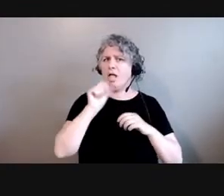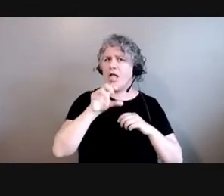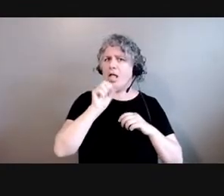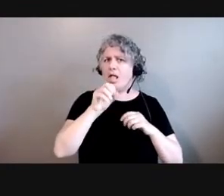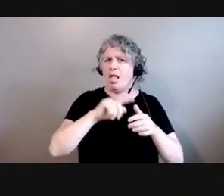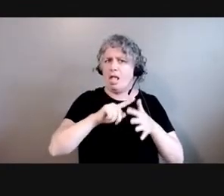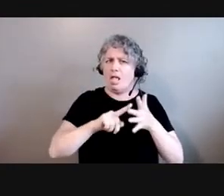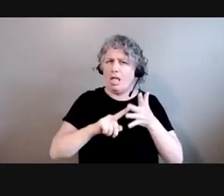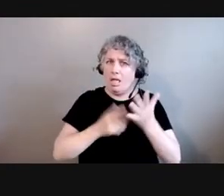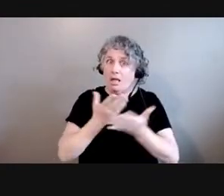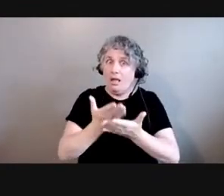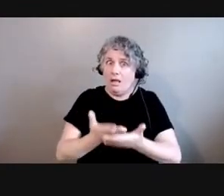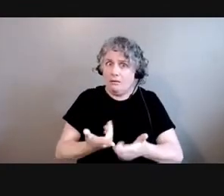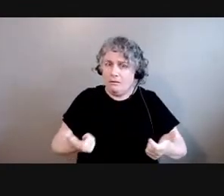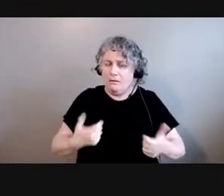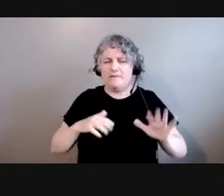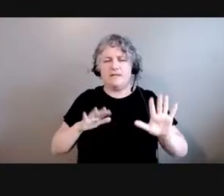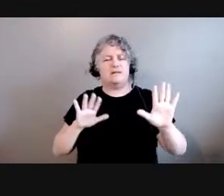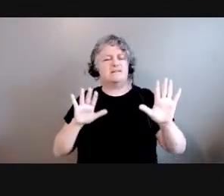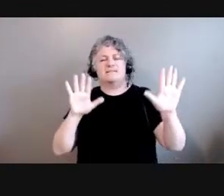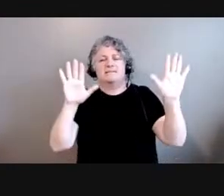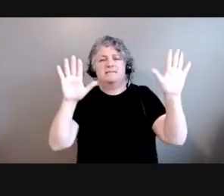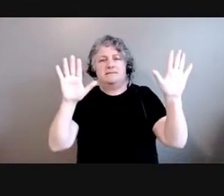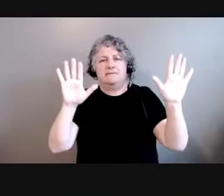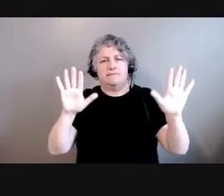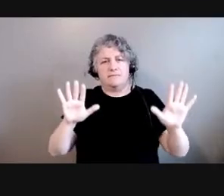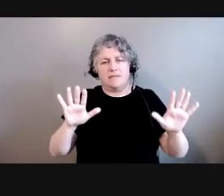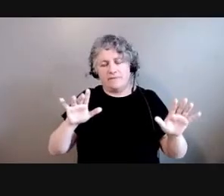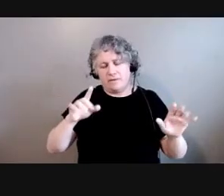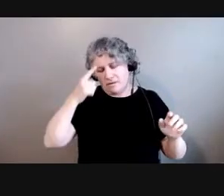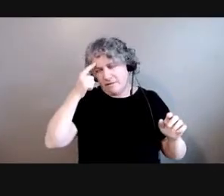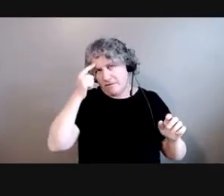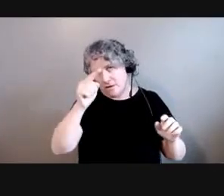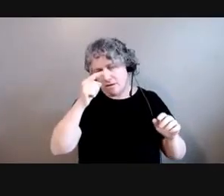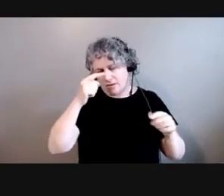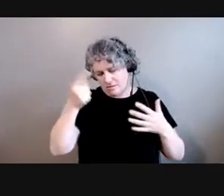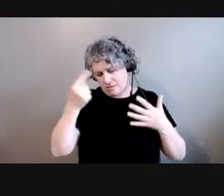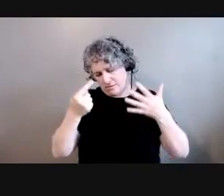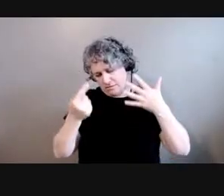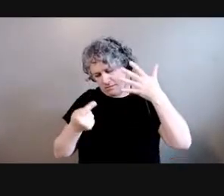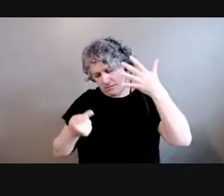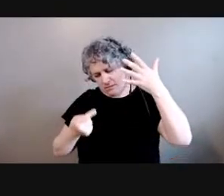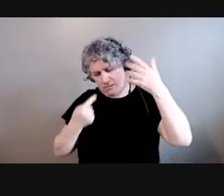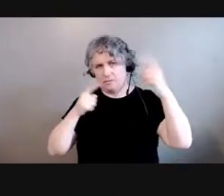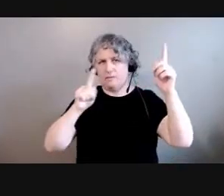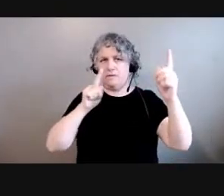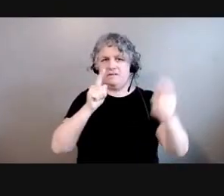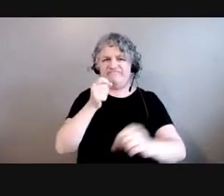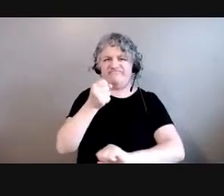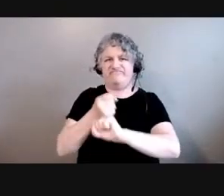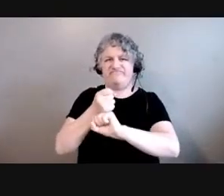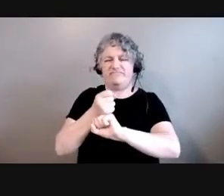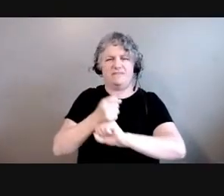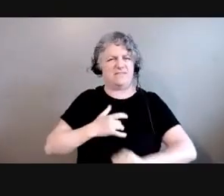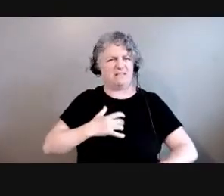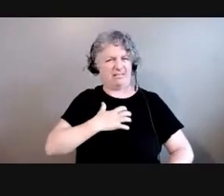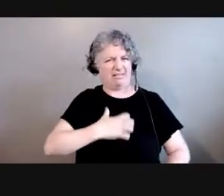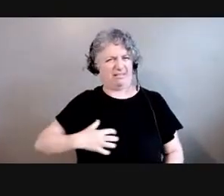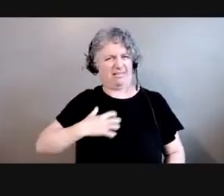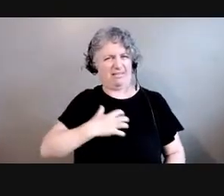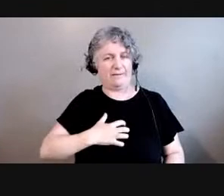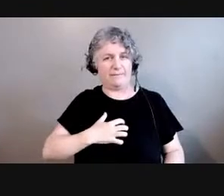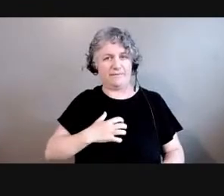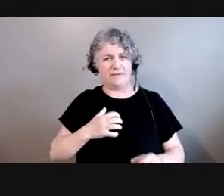accessibility support that we're asking for. How many hoops do we have to jump through? How many layers do we have to go through? How impossible is it going to